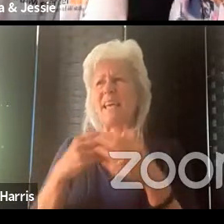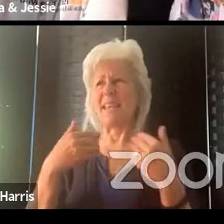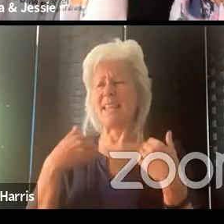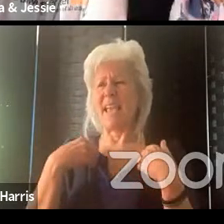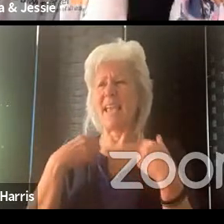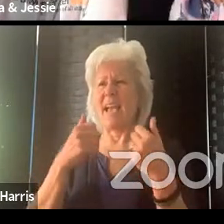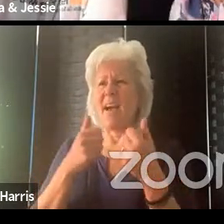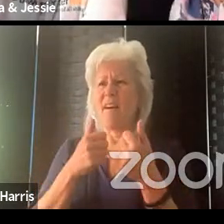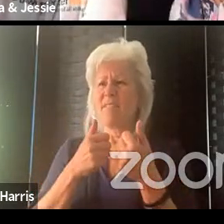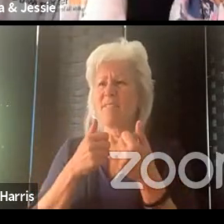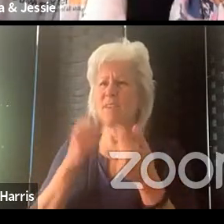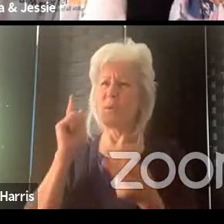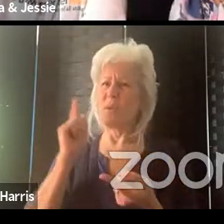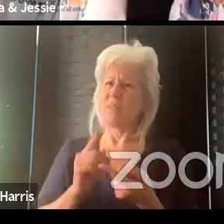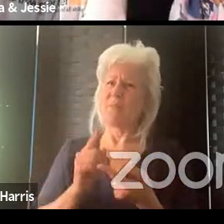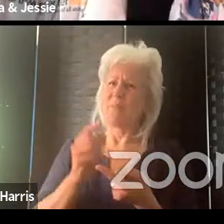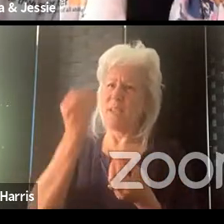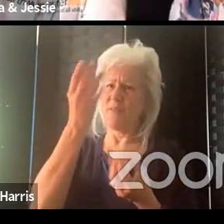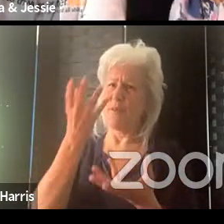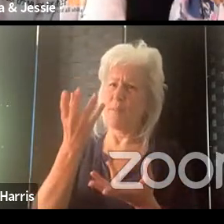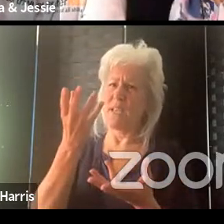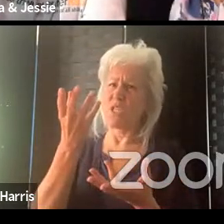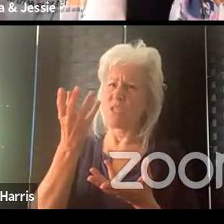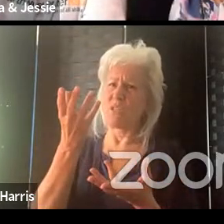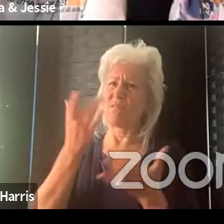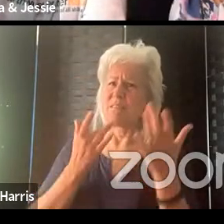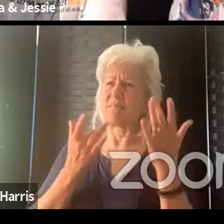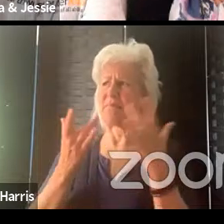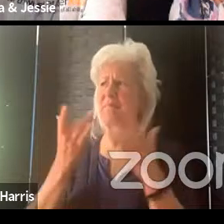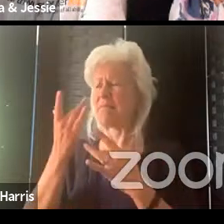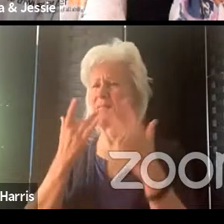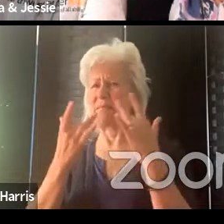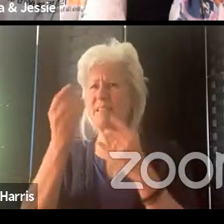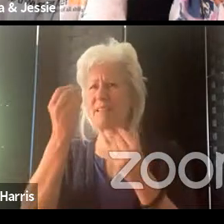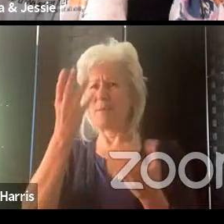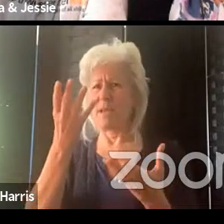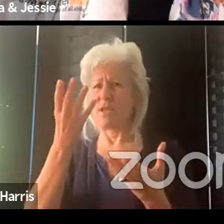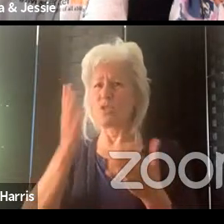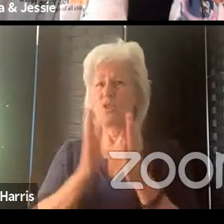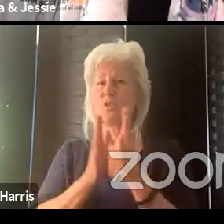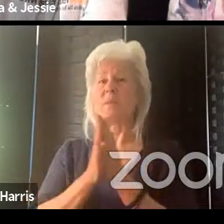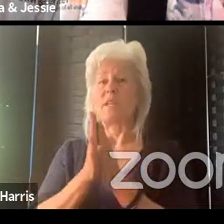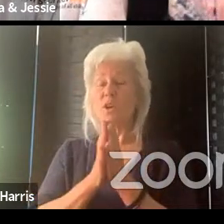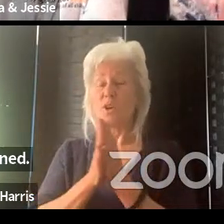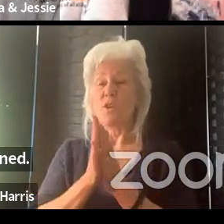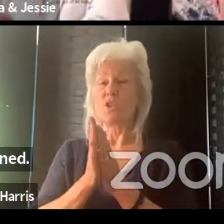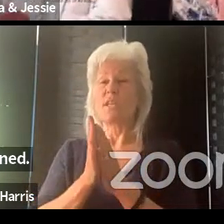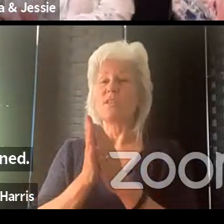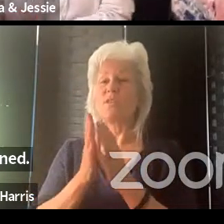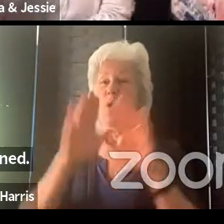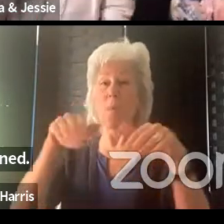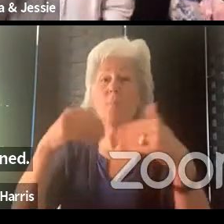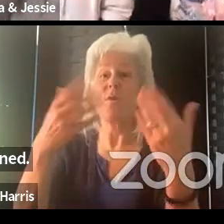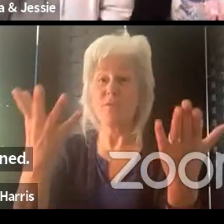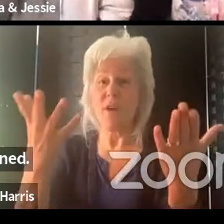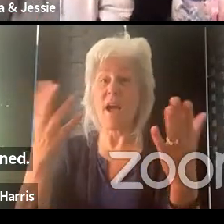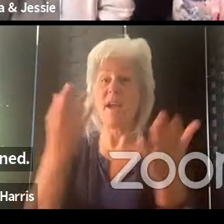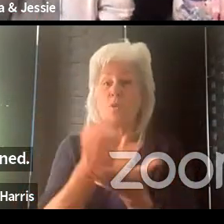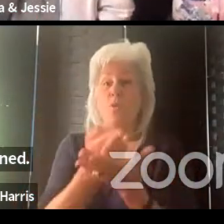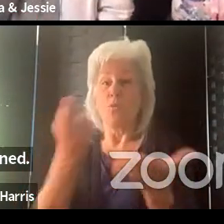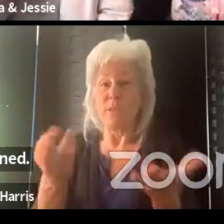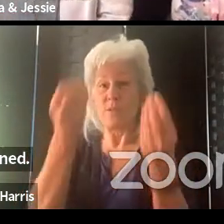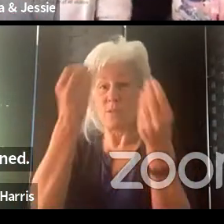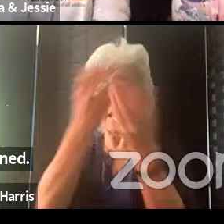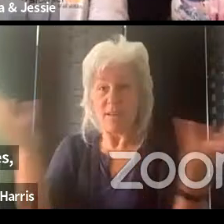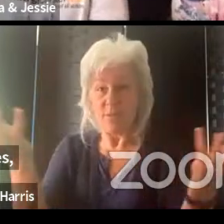of information. And so it's really been encouraging to step in and provide information and resources so that